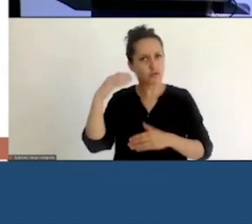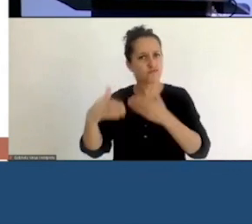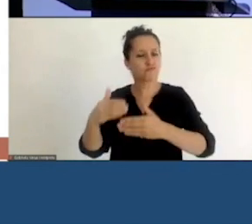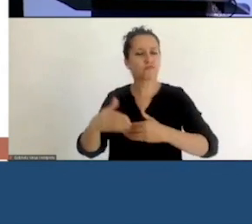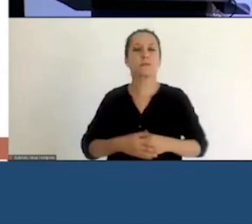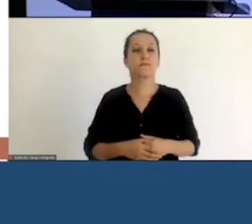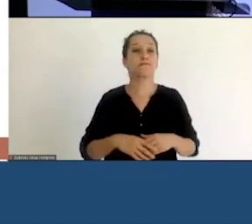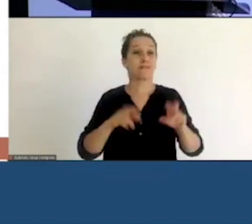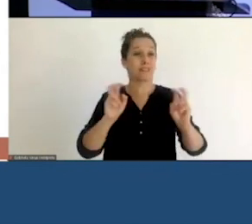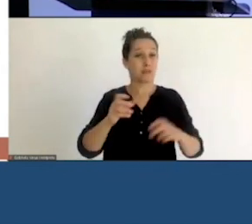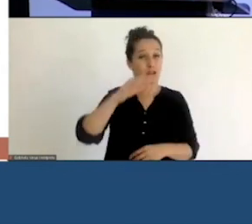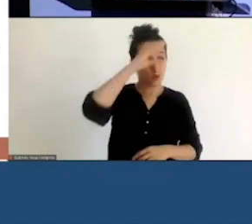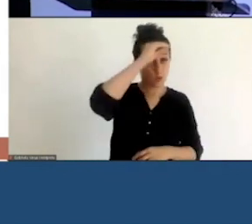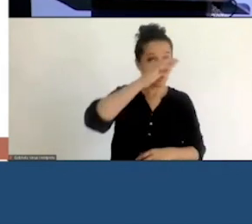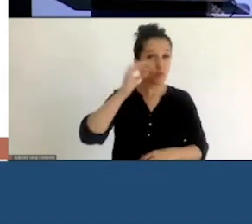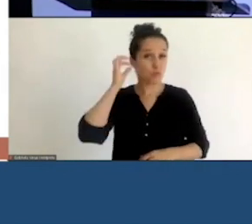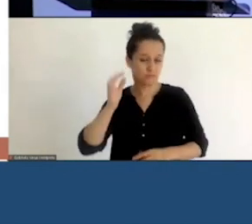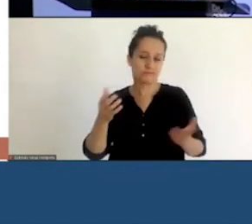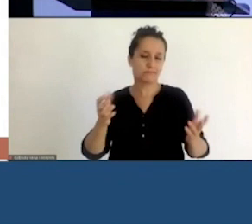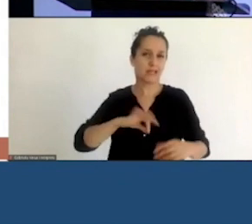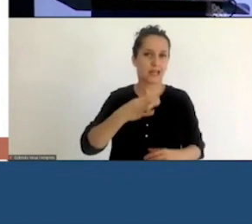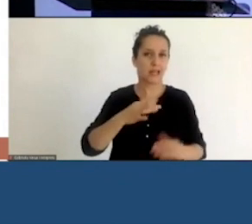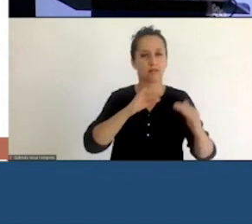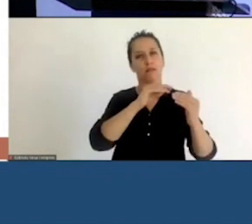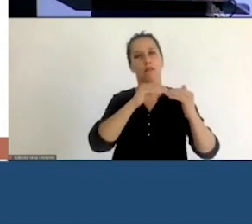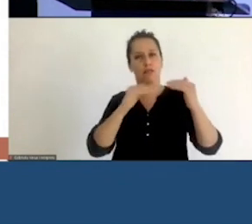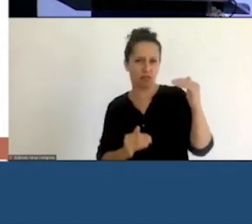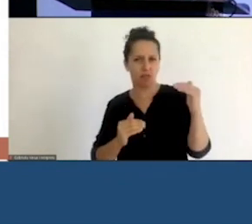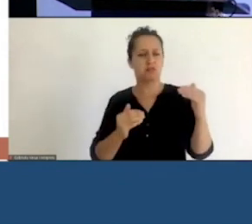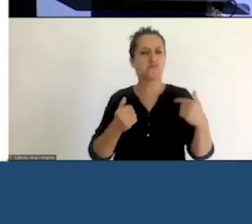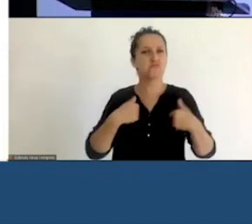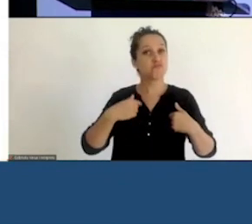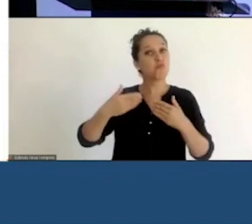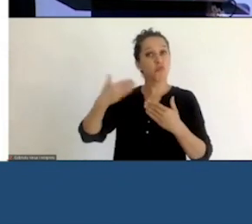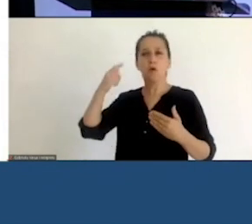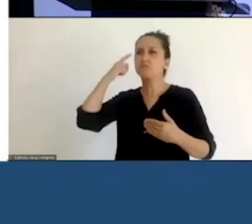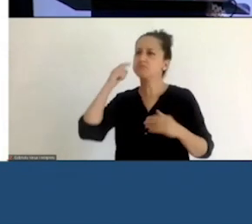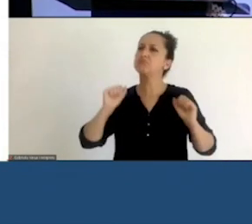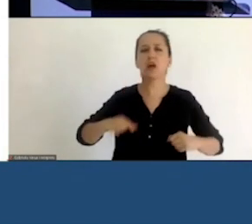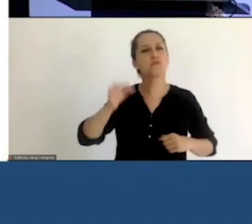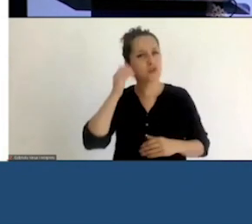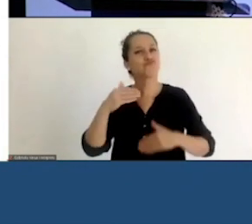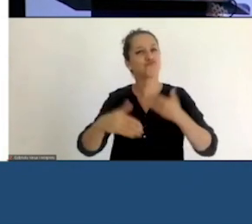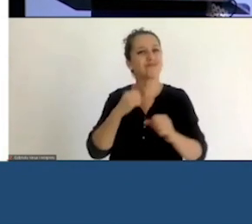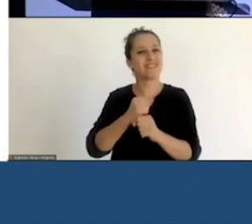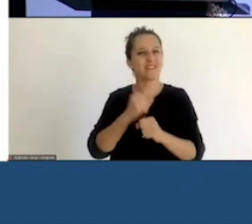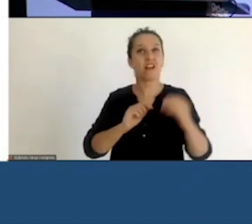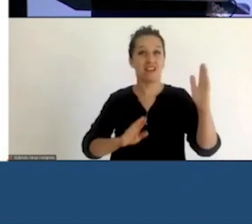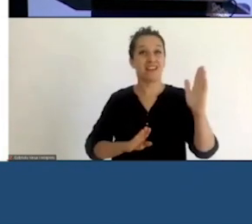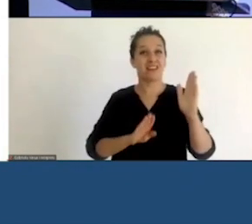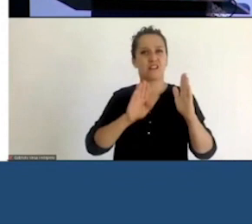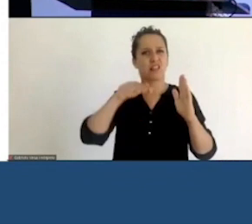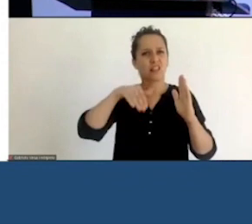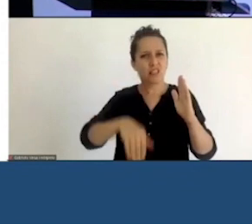Gender inequalities. That's really something. I said that women were pretty much ousted from the